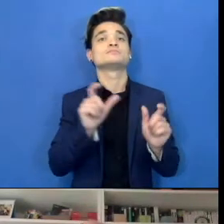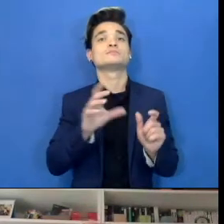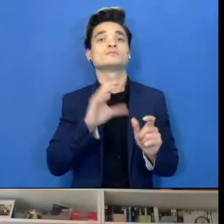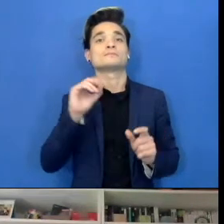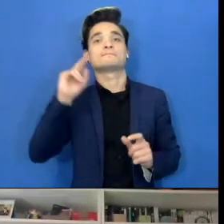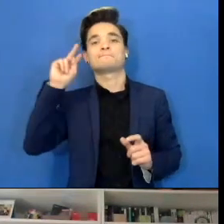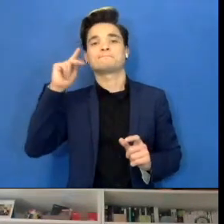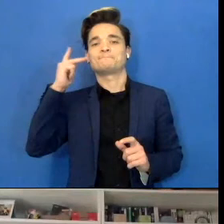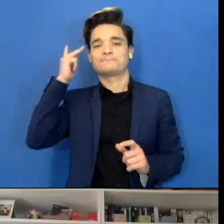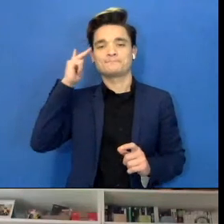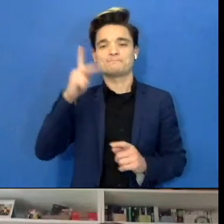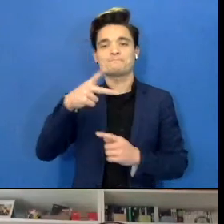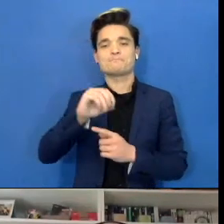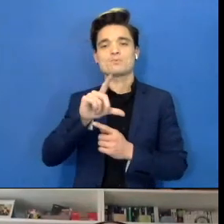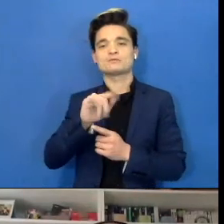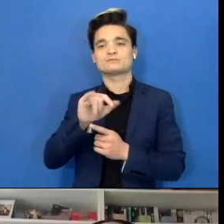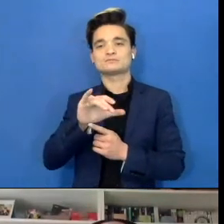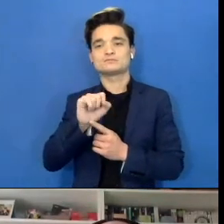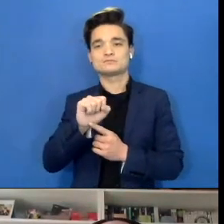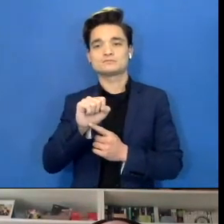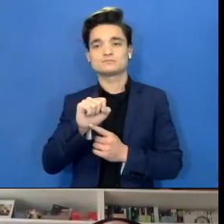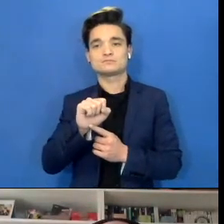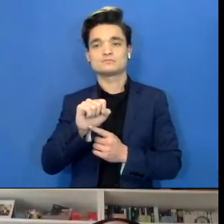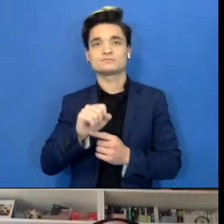And the authors are Liz, L-I-S,